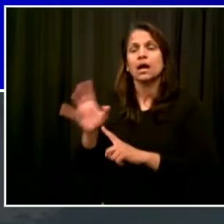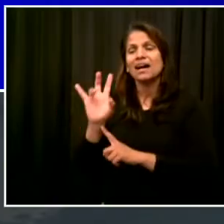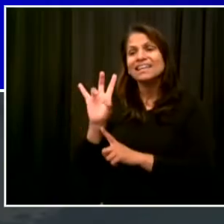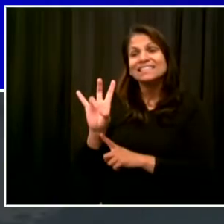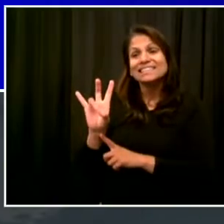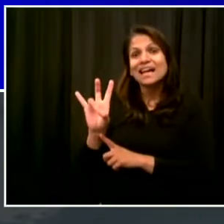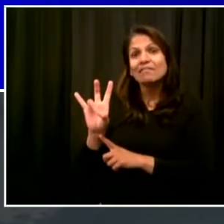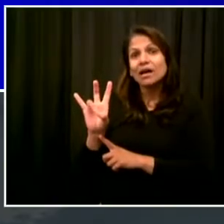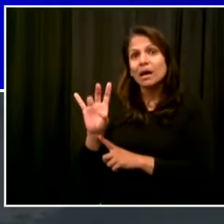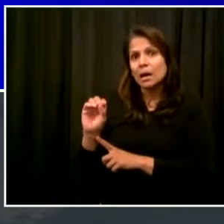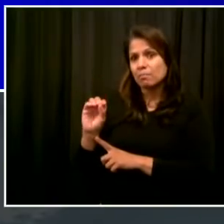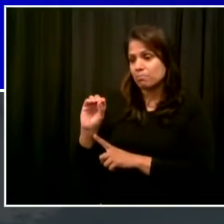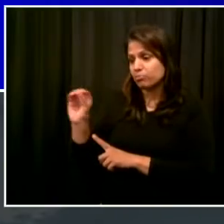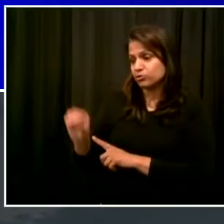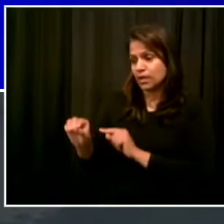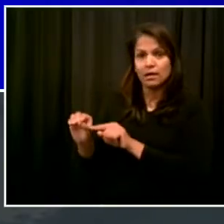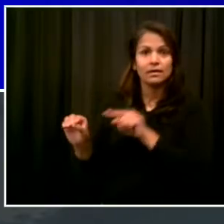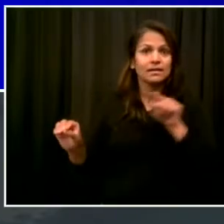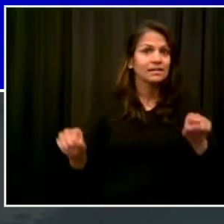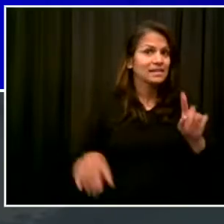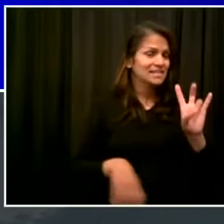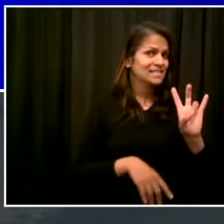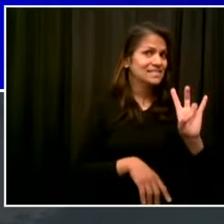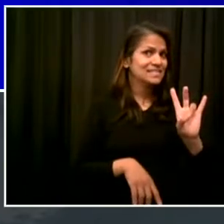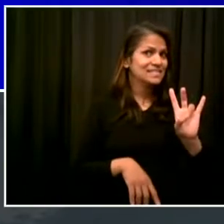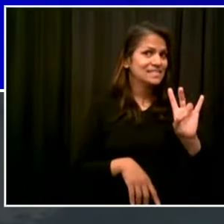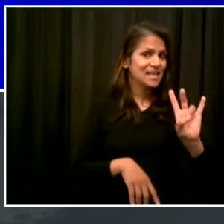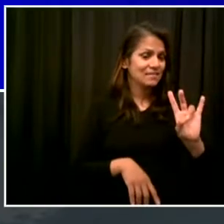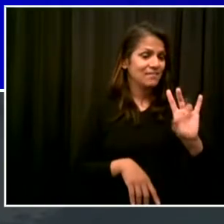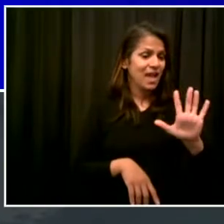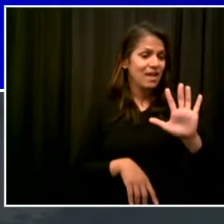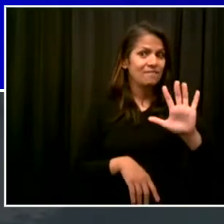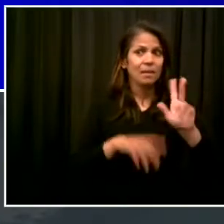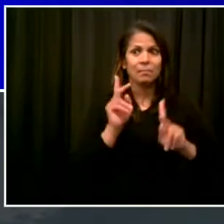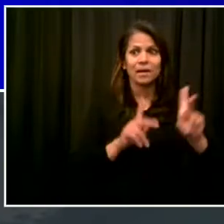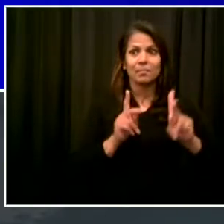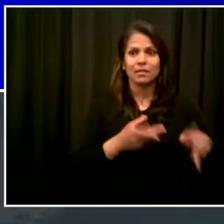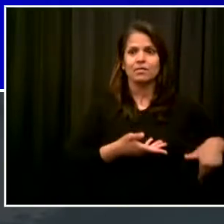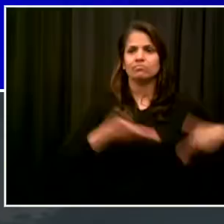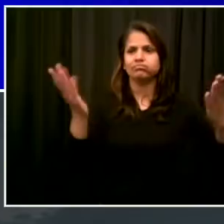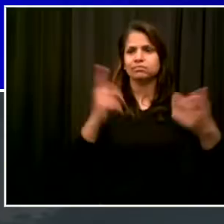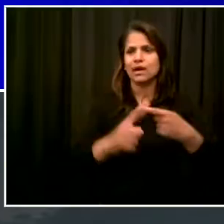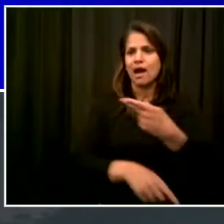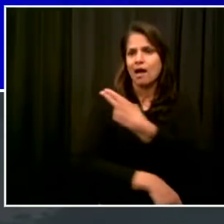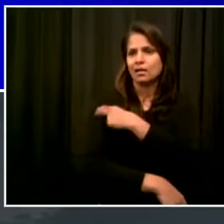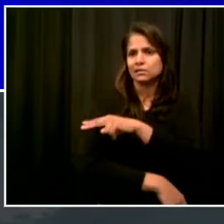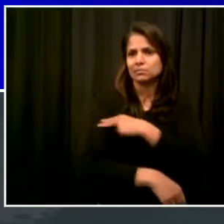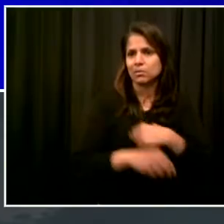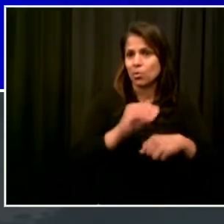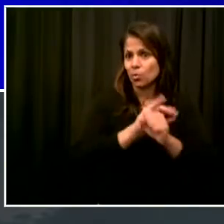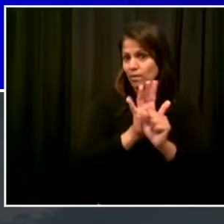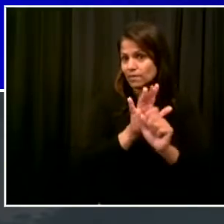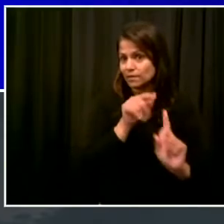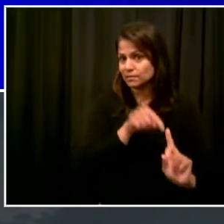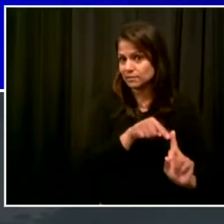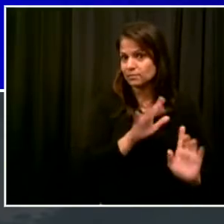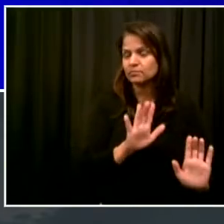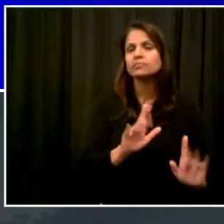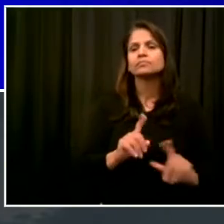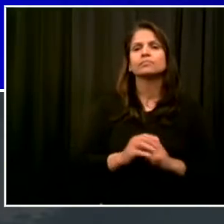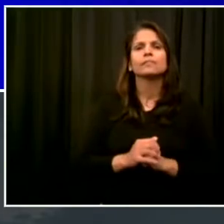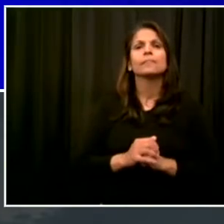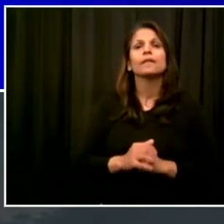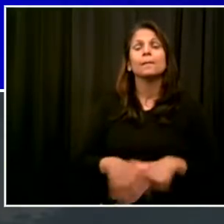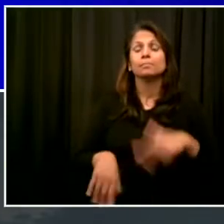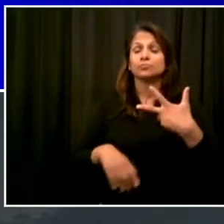number, actually have COVID-19 based on the information we have now. So that makes me feel better for sure. On the indicator 2, daily